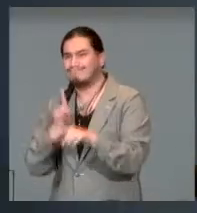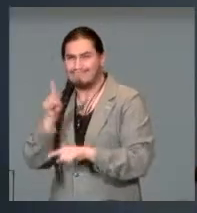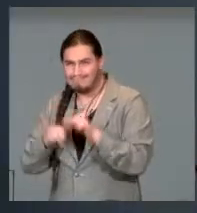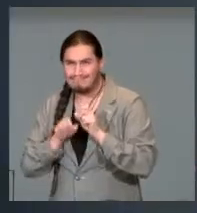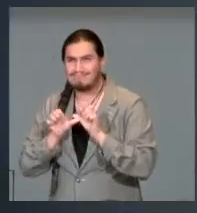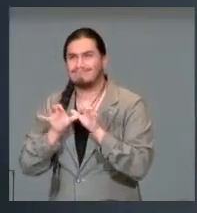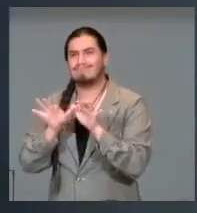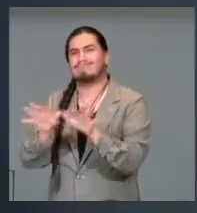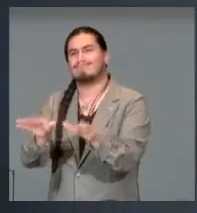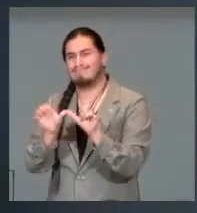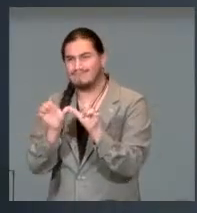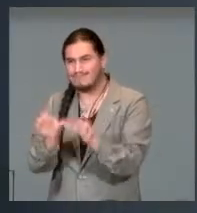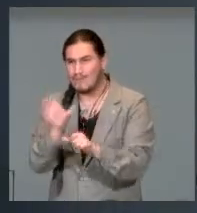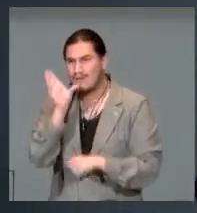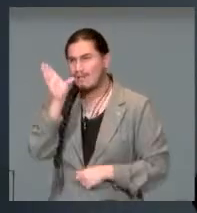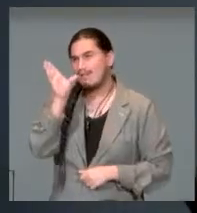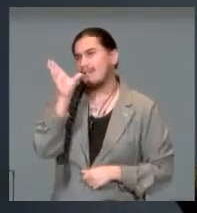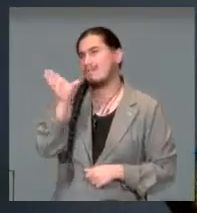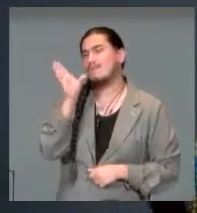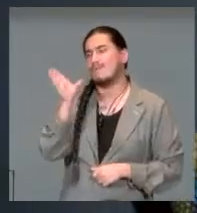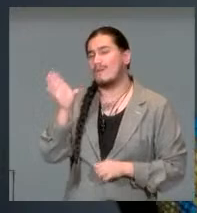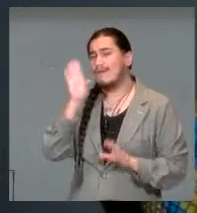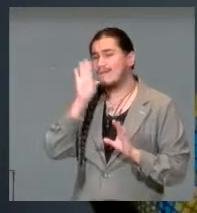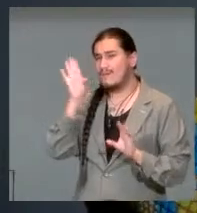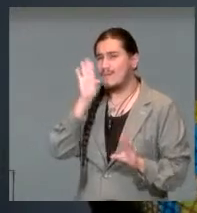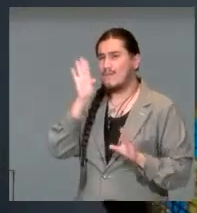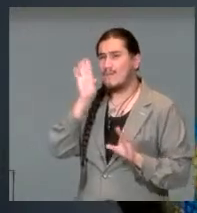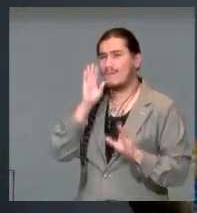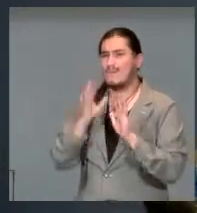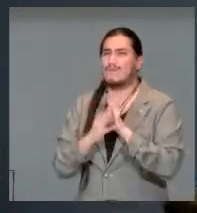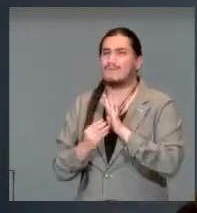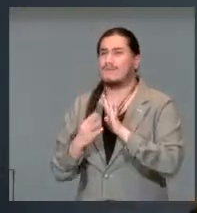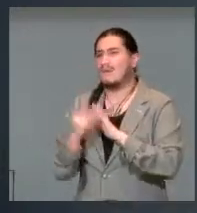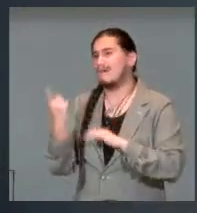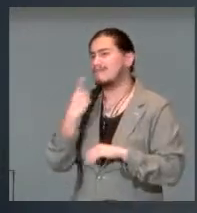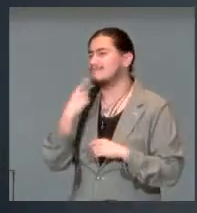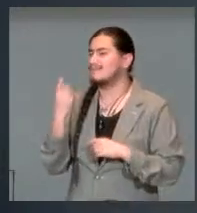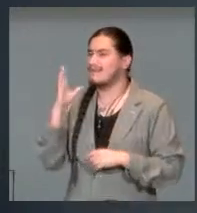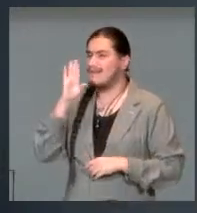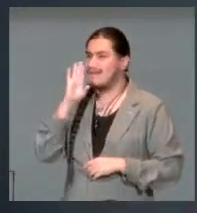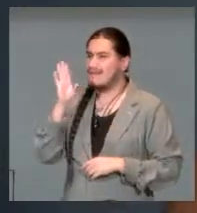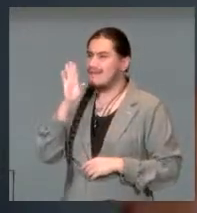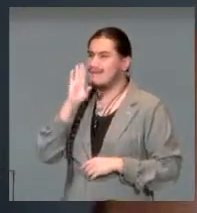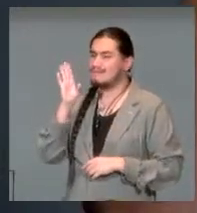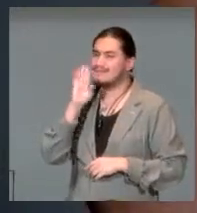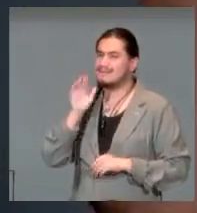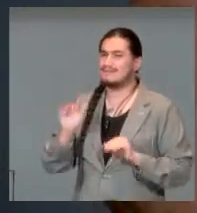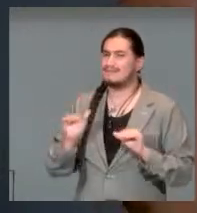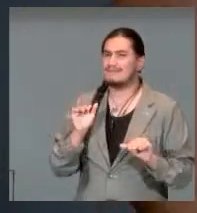radioactive. Hello, hello, hello, somebody say